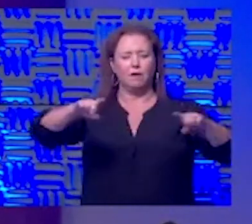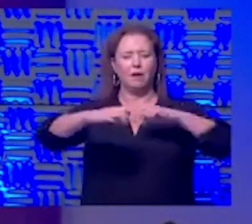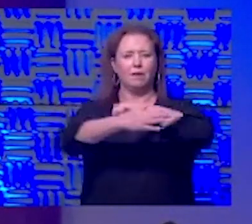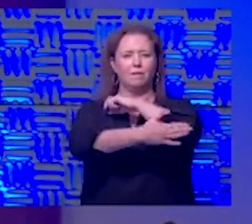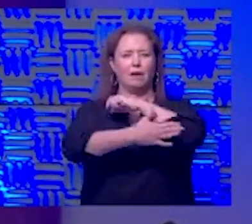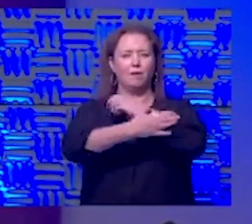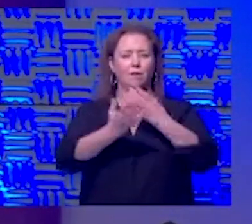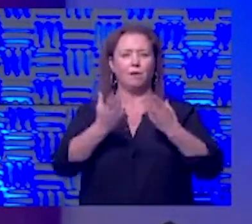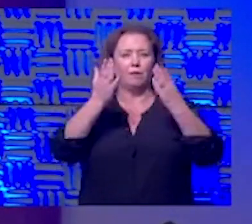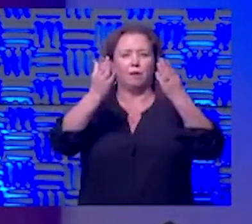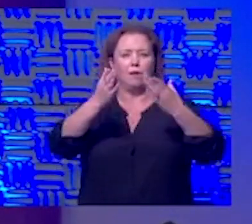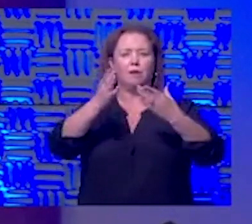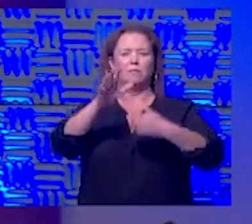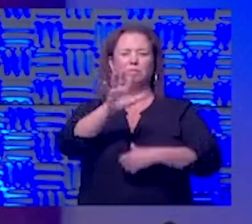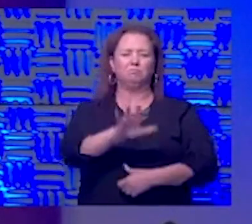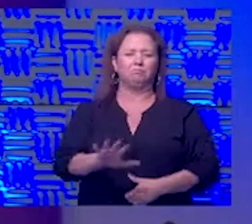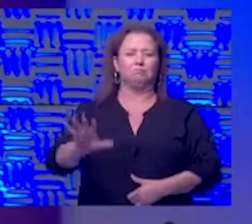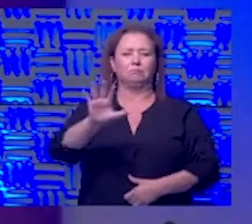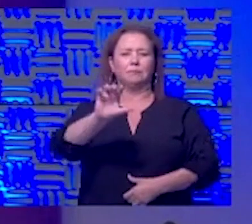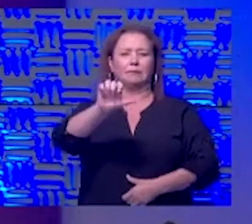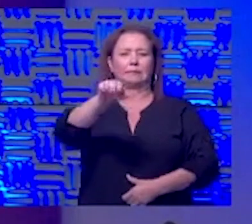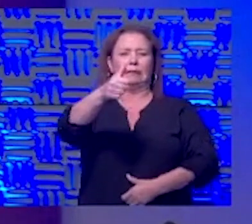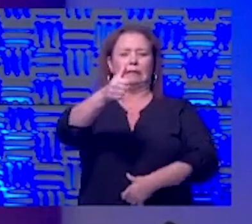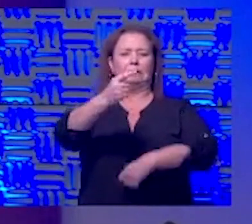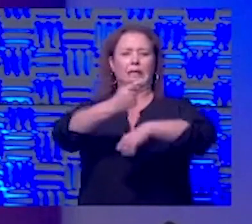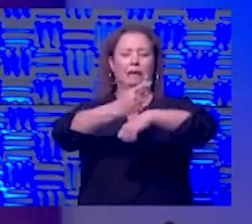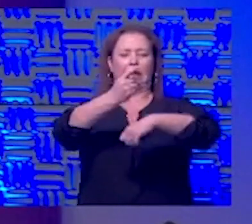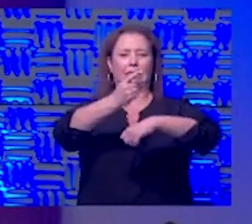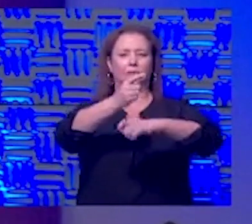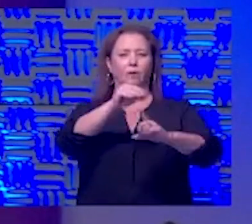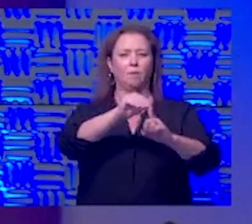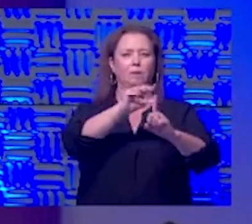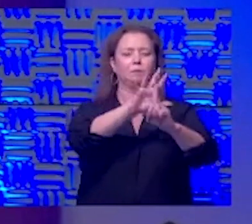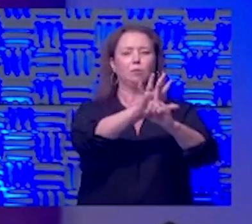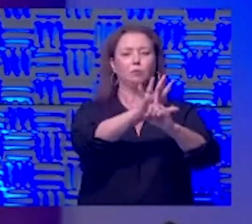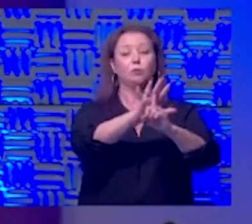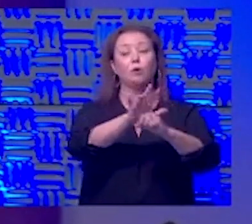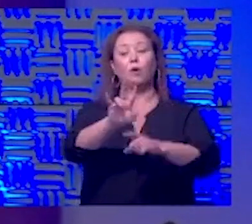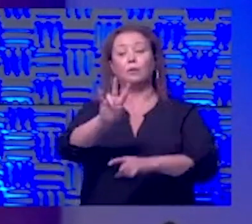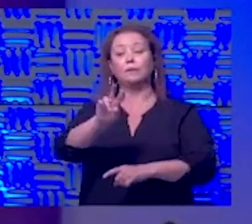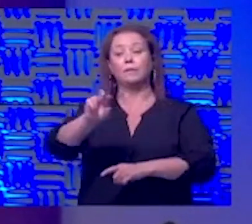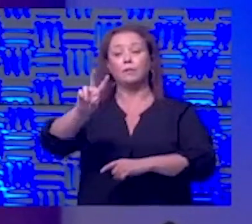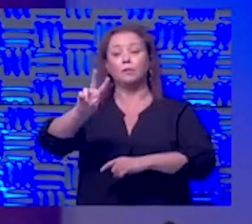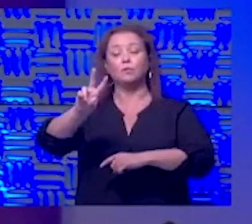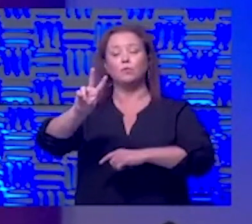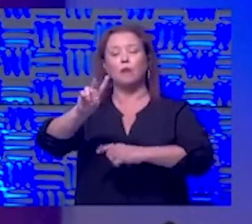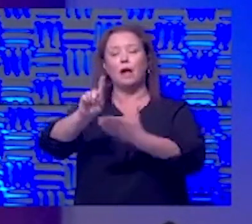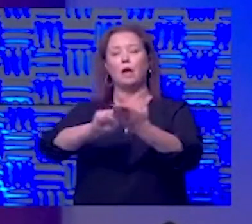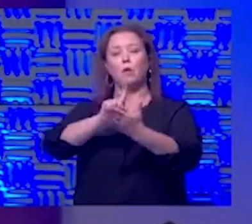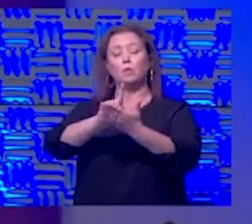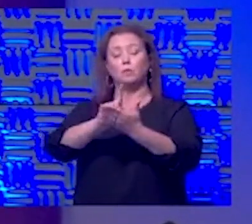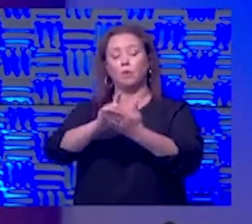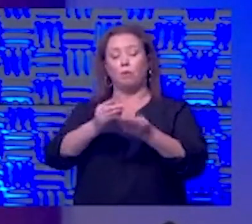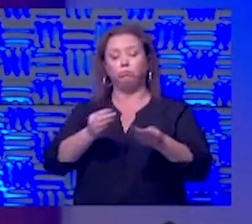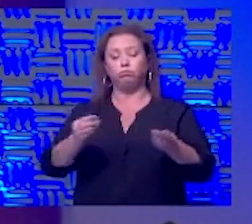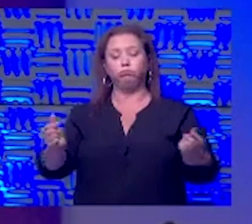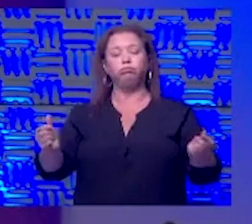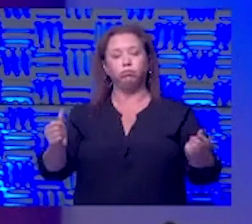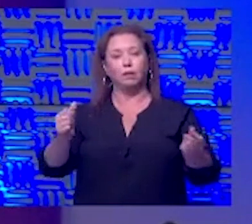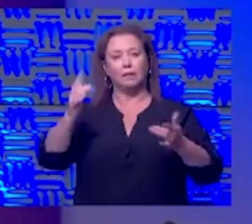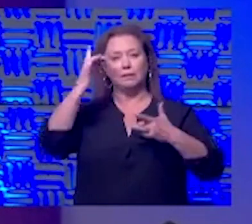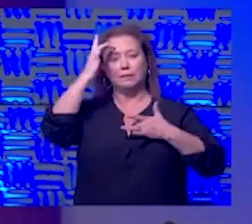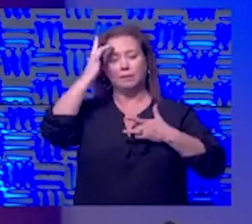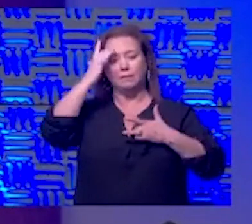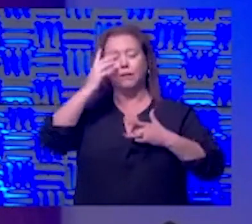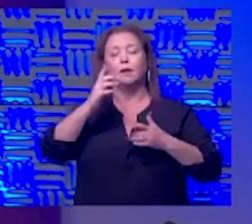but roughly 10 days past symptom onset or 72 hours after symptoms resolve. But everybody else